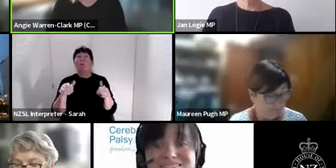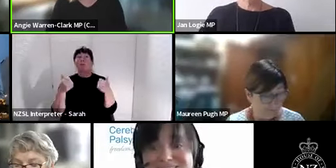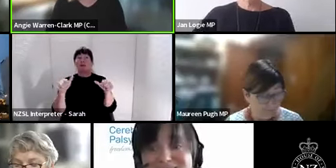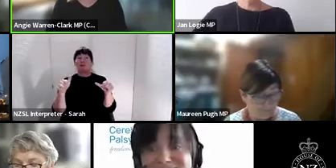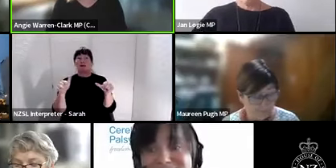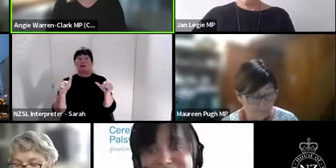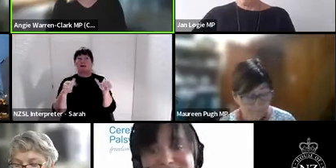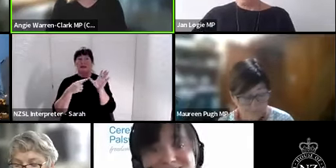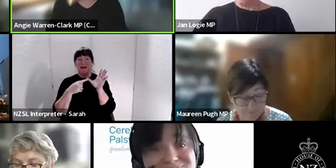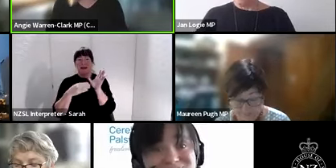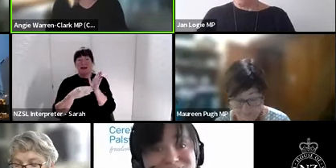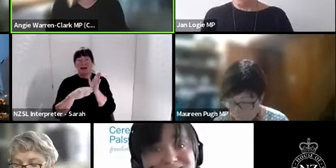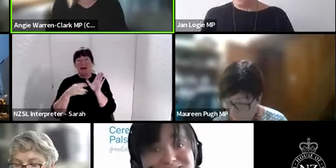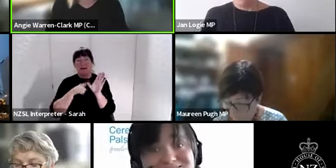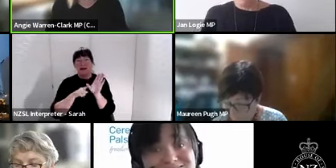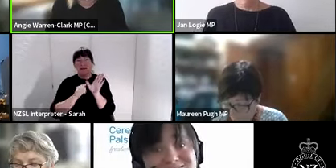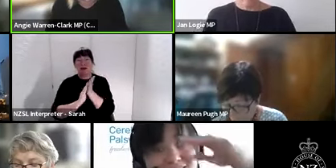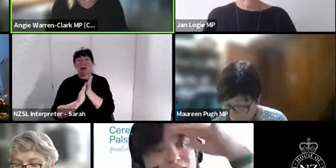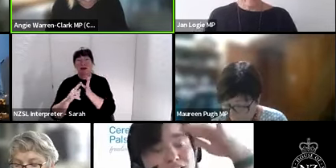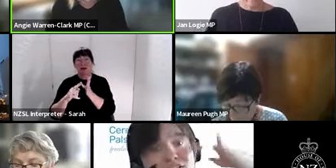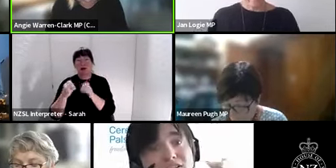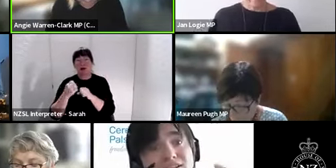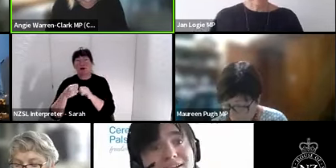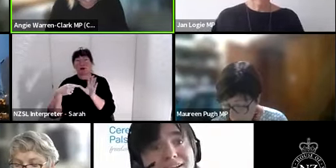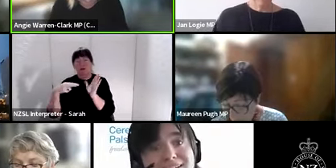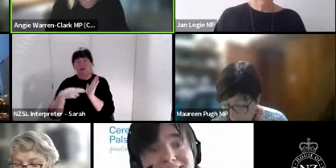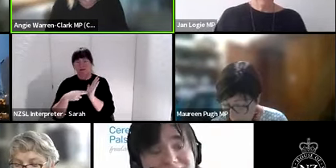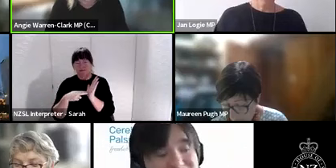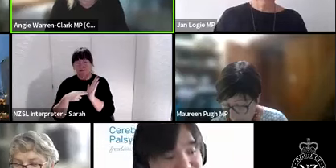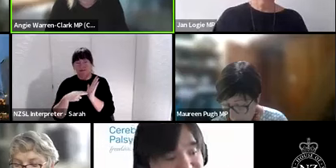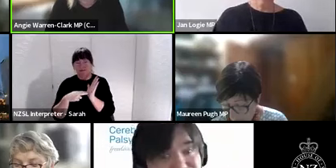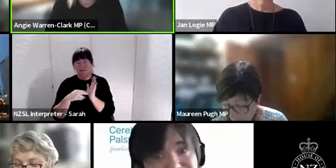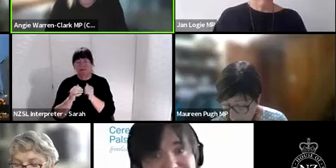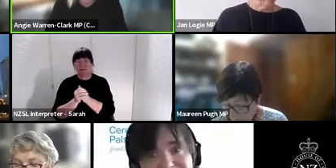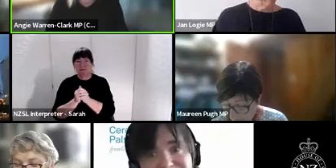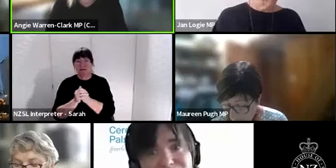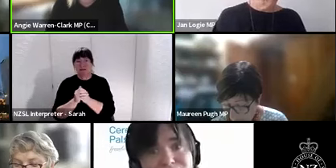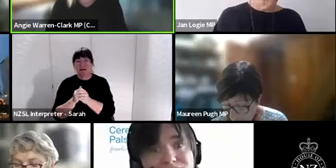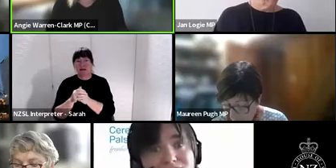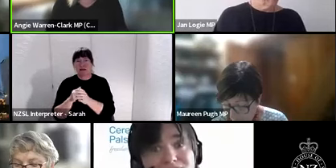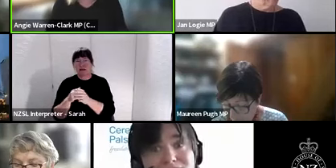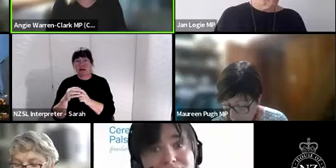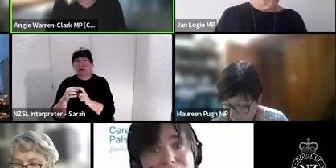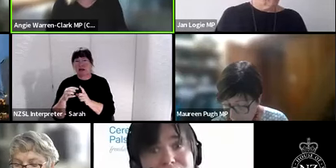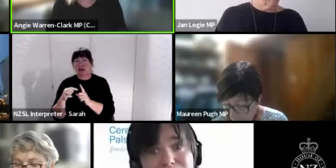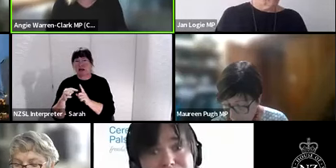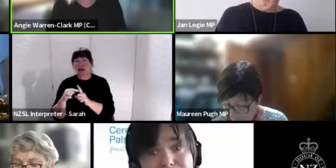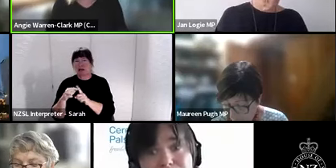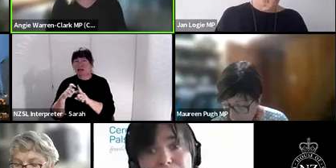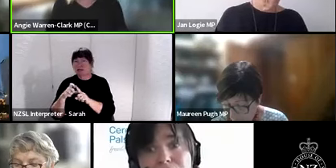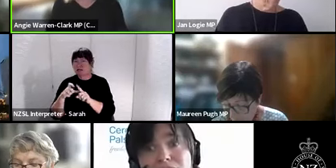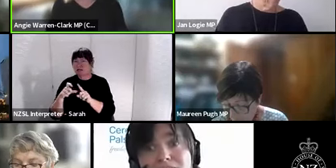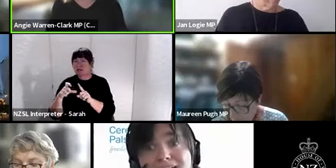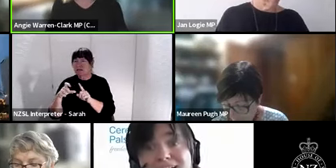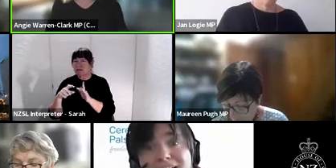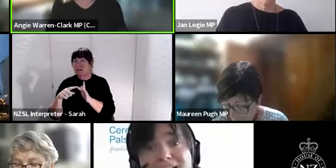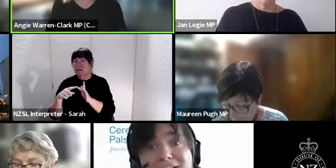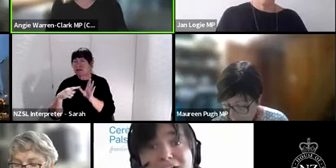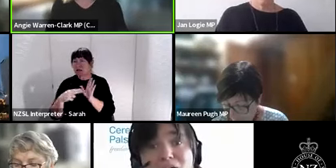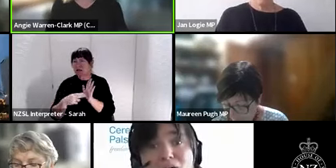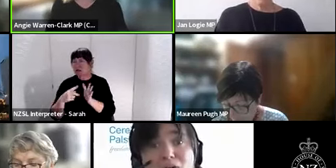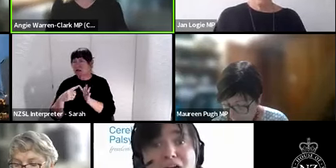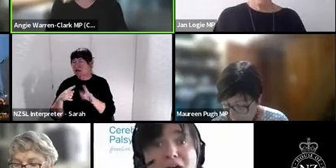have Amy Hogan in the room, and I think we're having Diane Rogers as